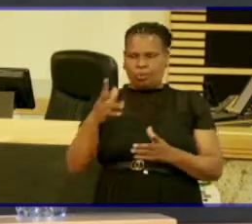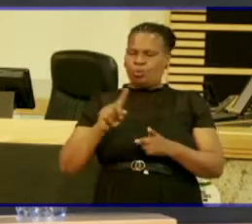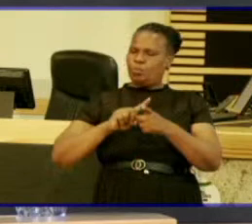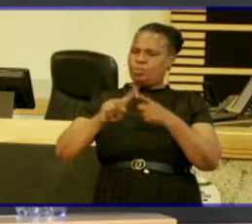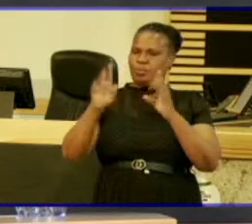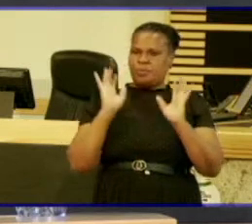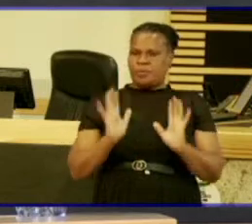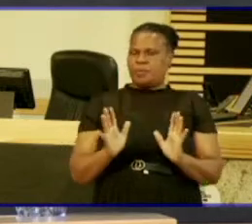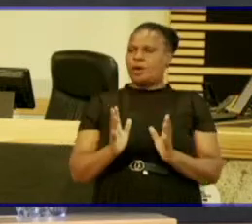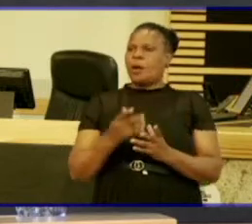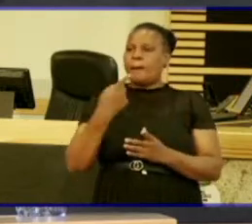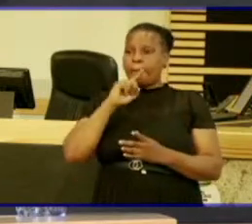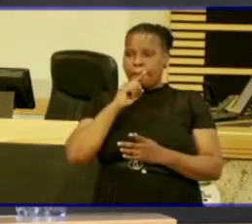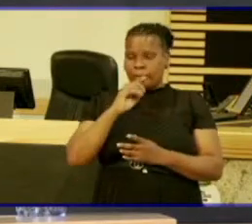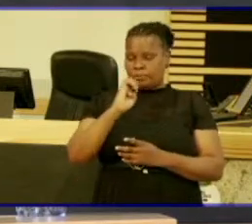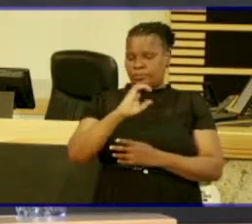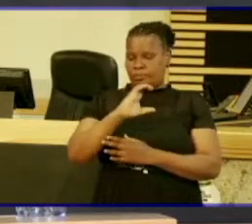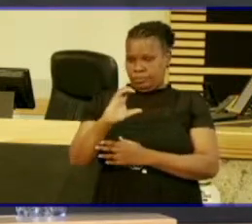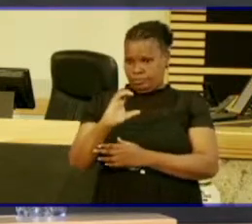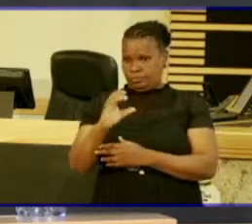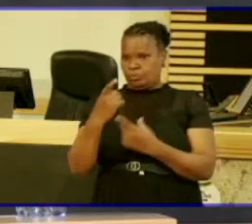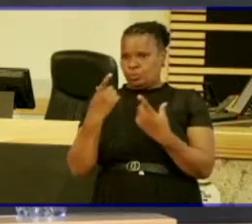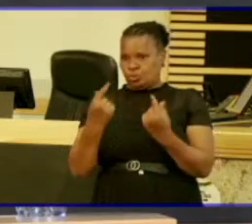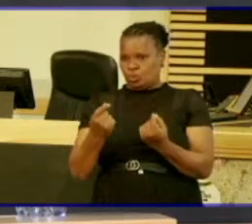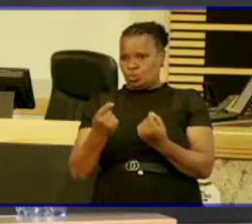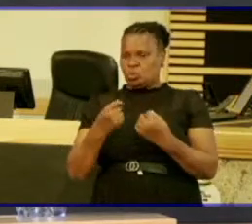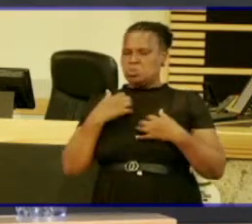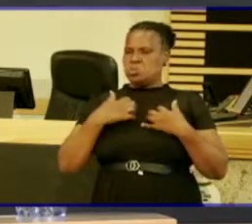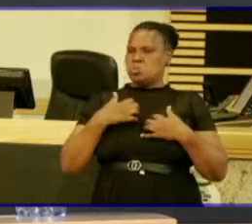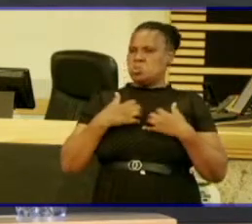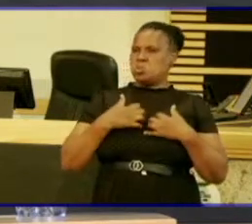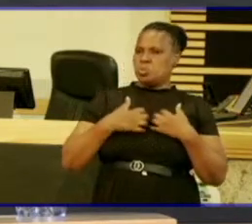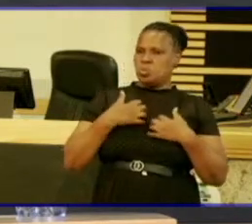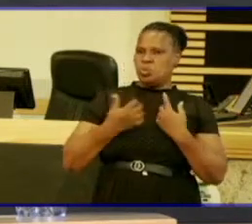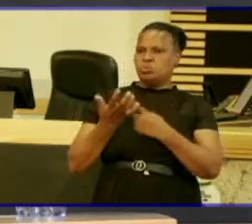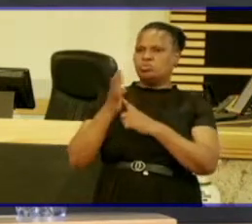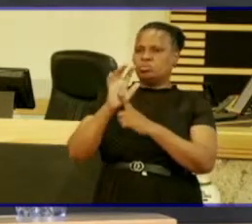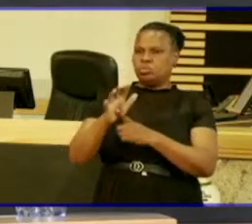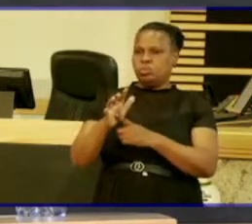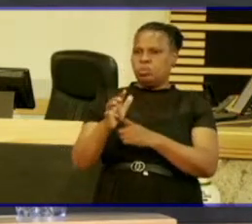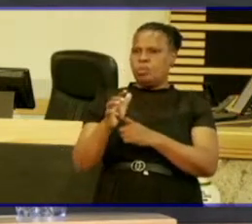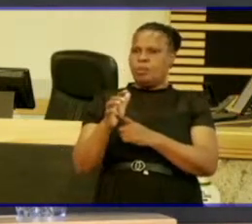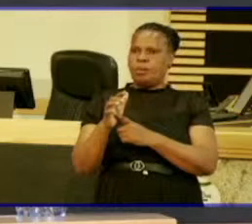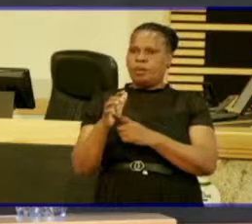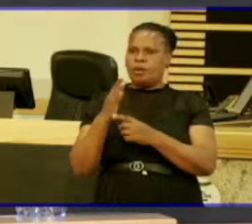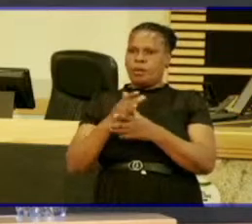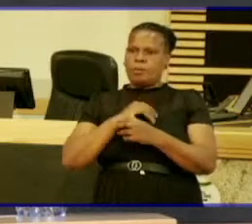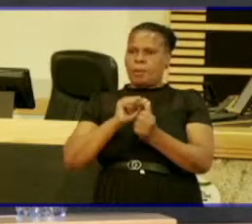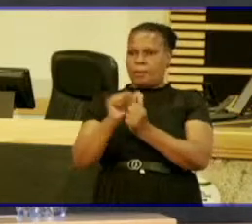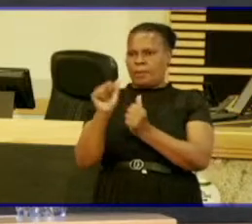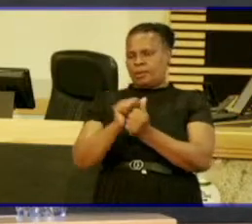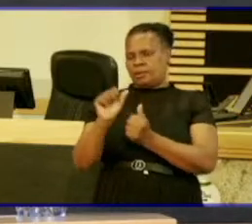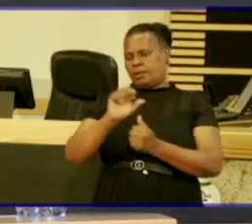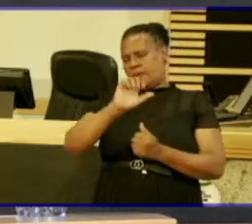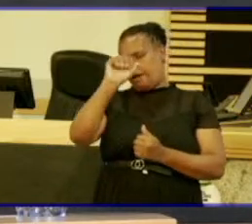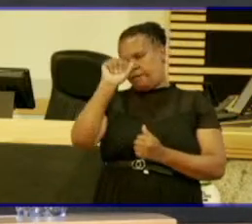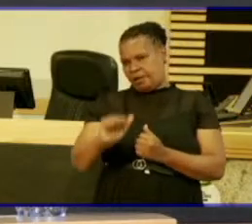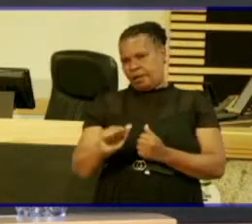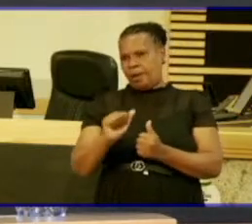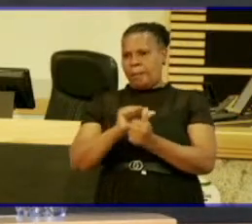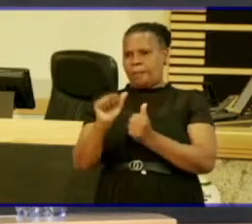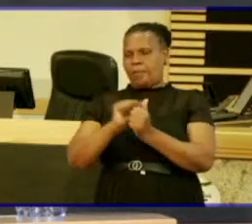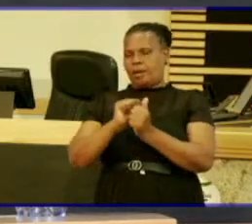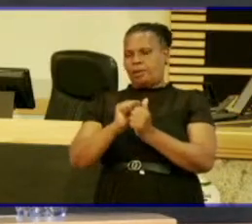the Eastern Cape, we also do have an interest in ensuring the birth of a better Africa and a better world.